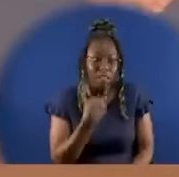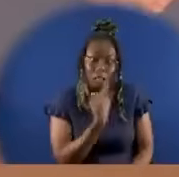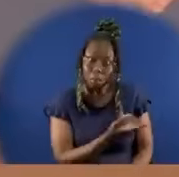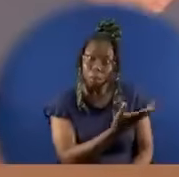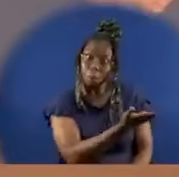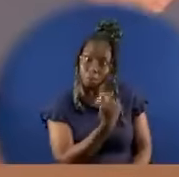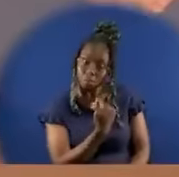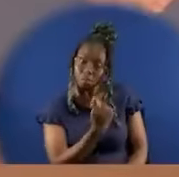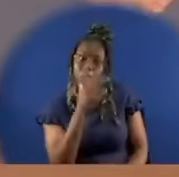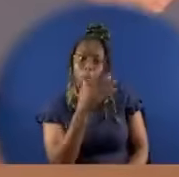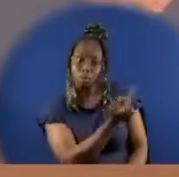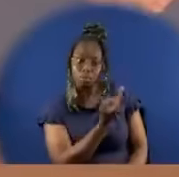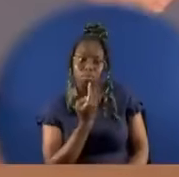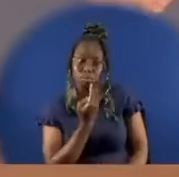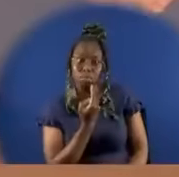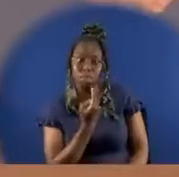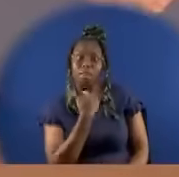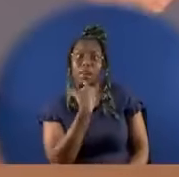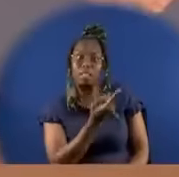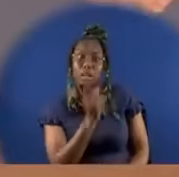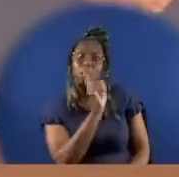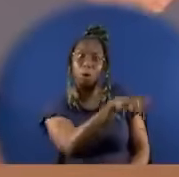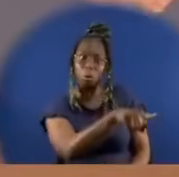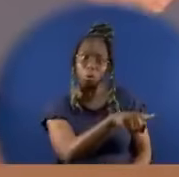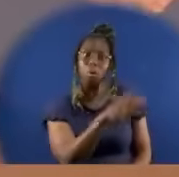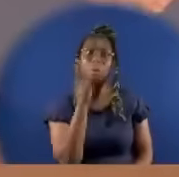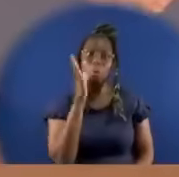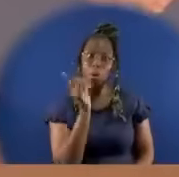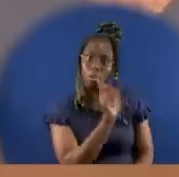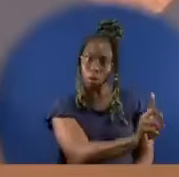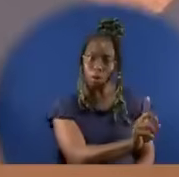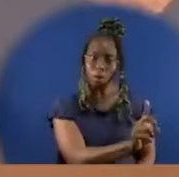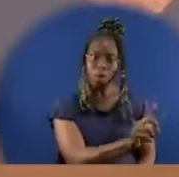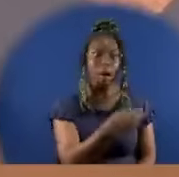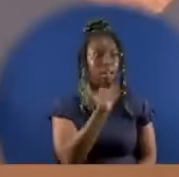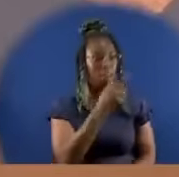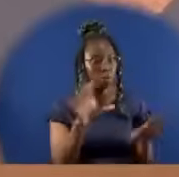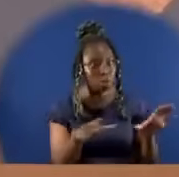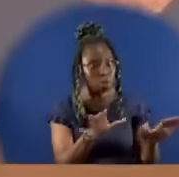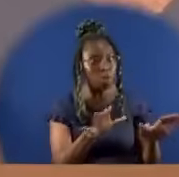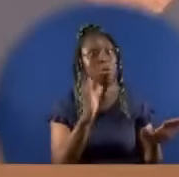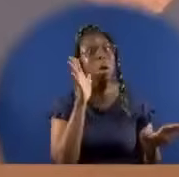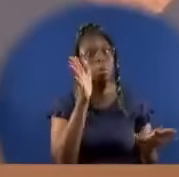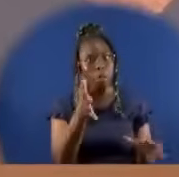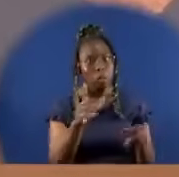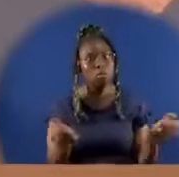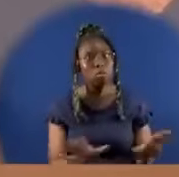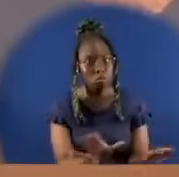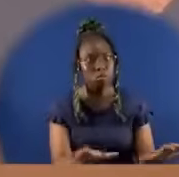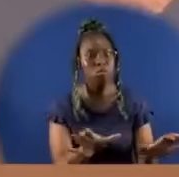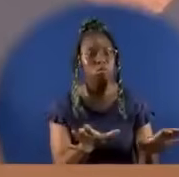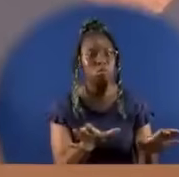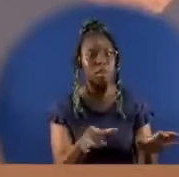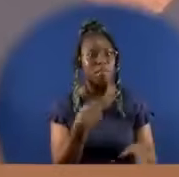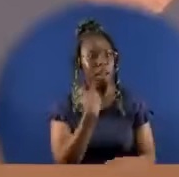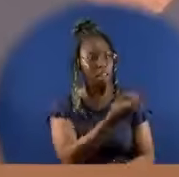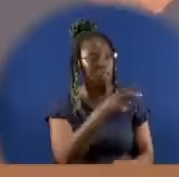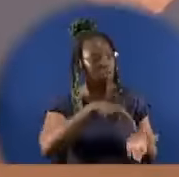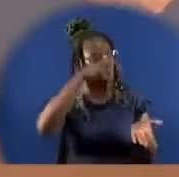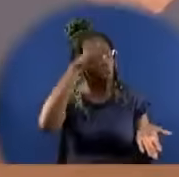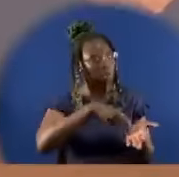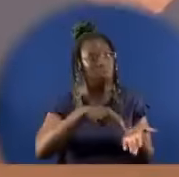here. If I say, go over there, they go over there. If I say, do this, they do exactly what I say do. If I say, jump, they